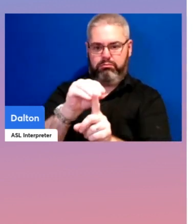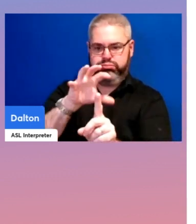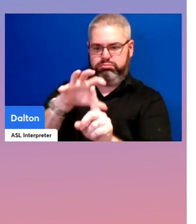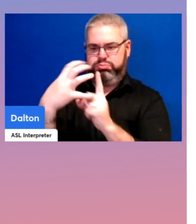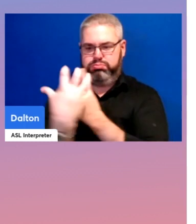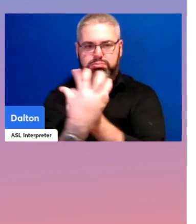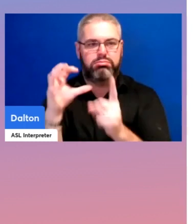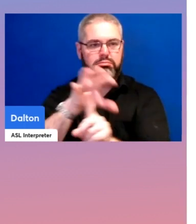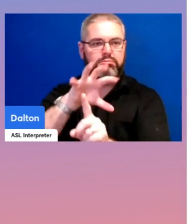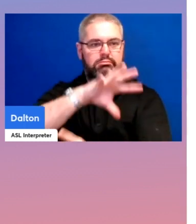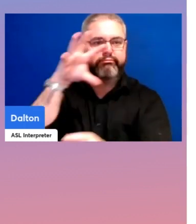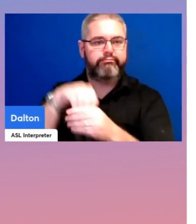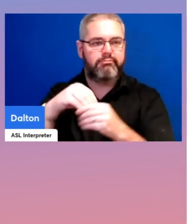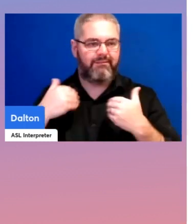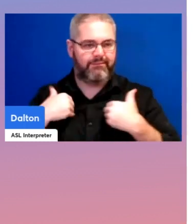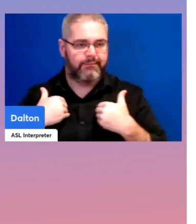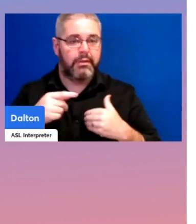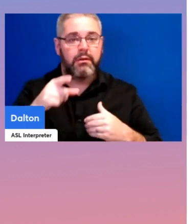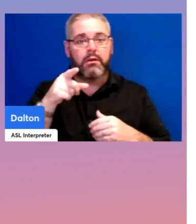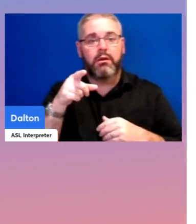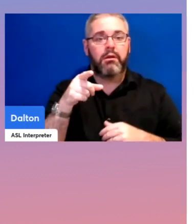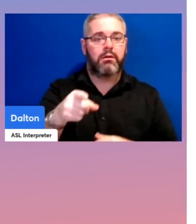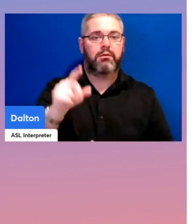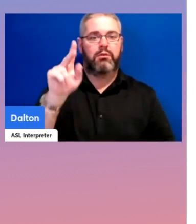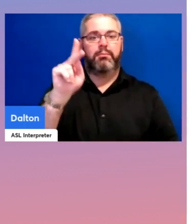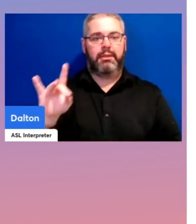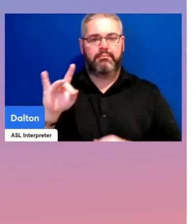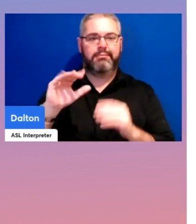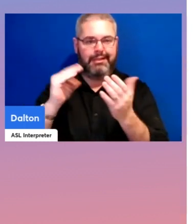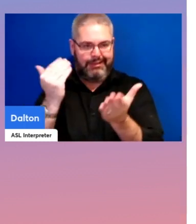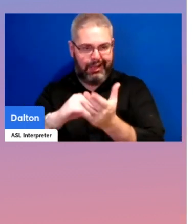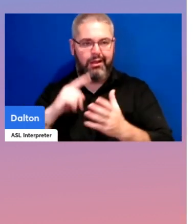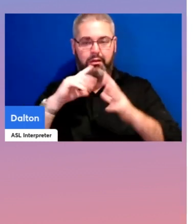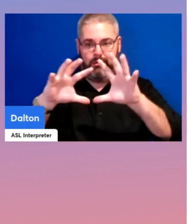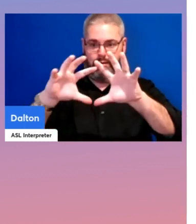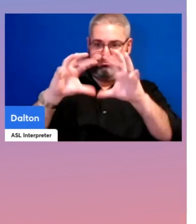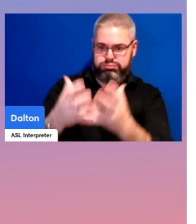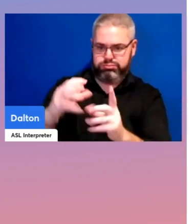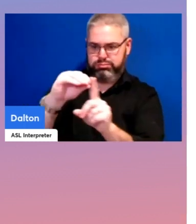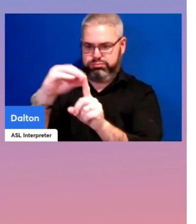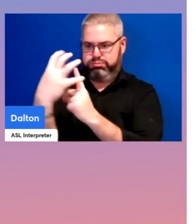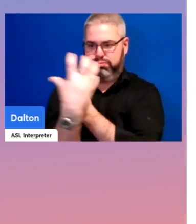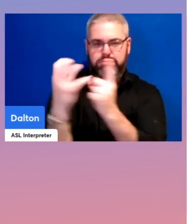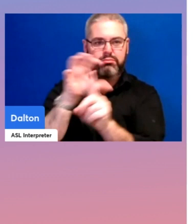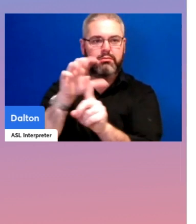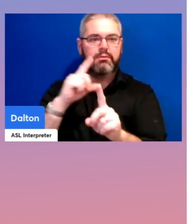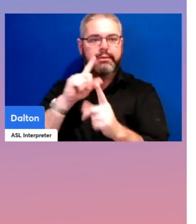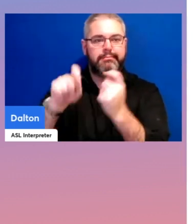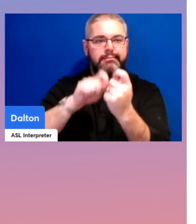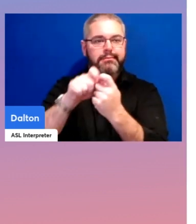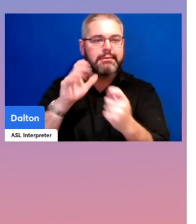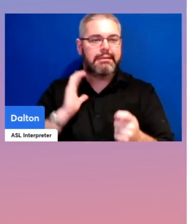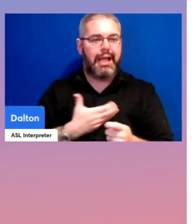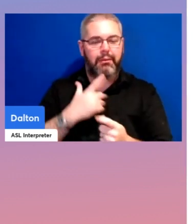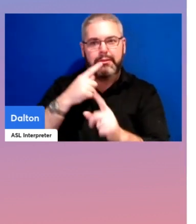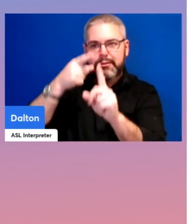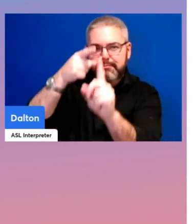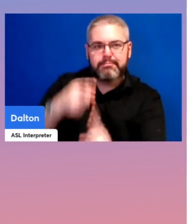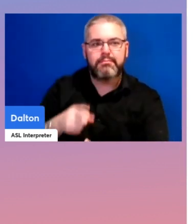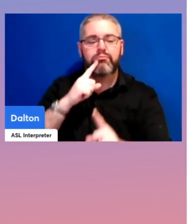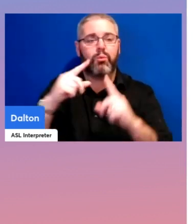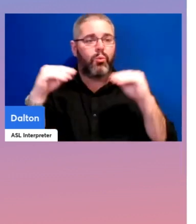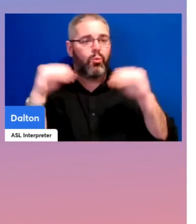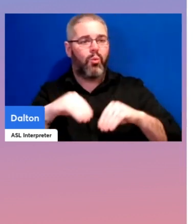and this module configures a given cluster according to our specifications. In this case, it installs